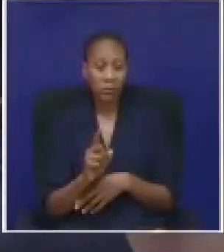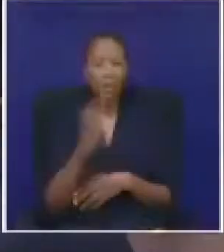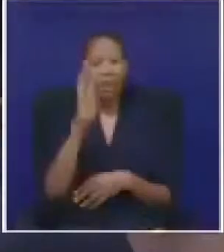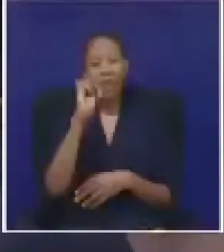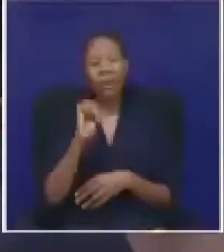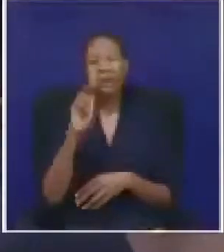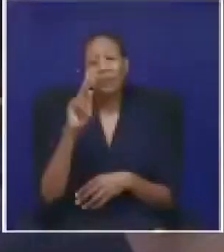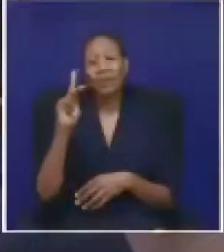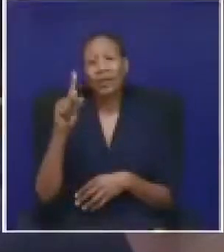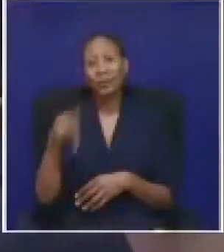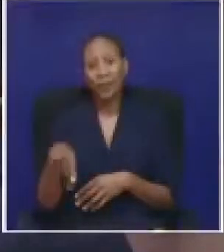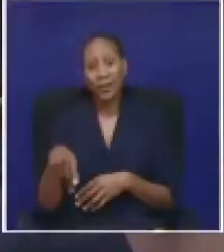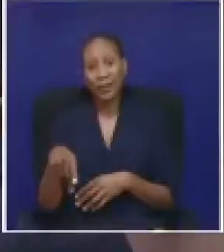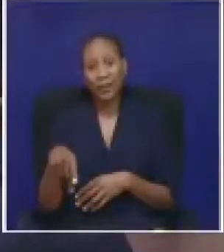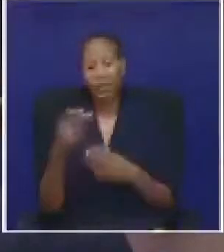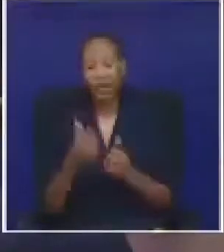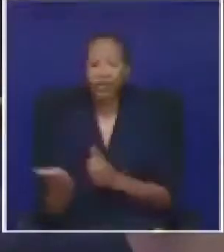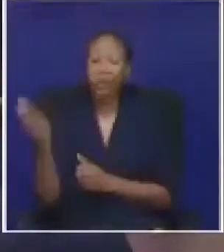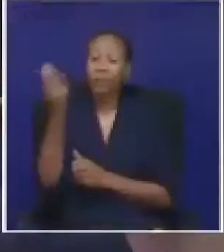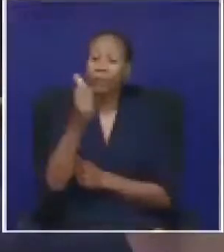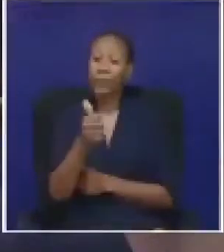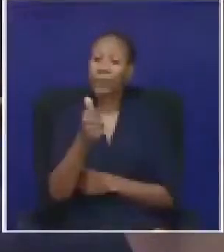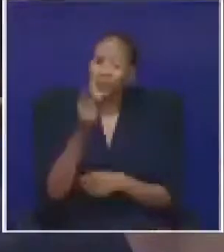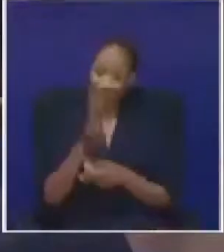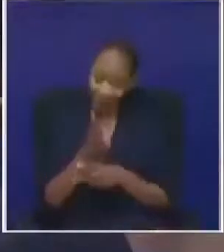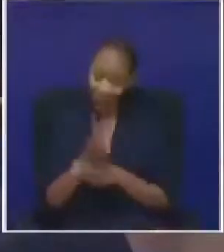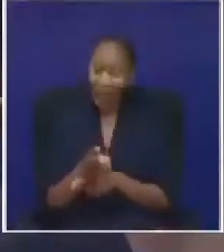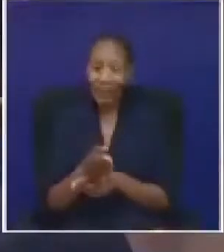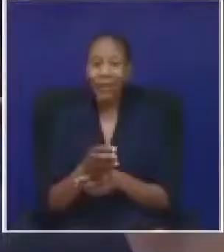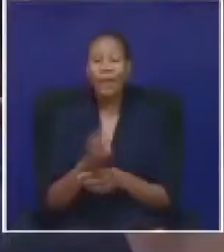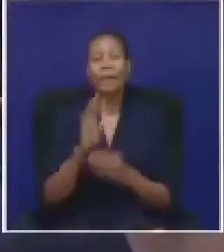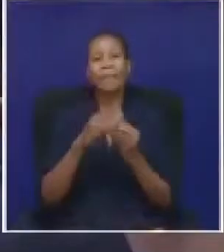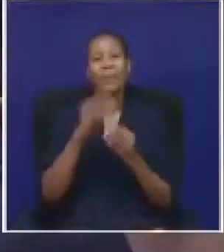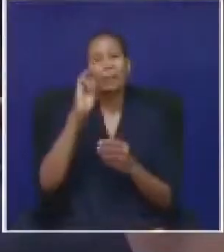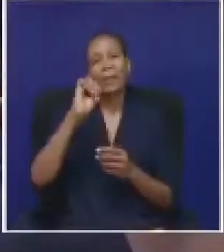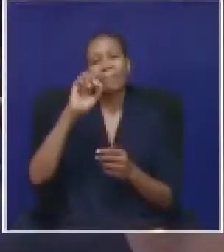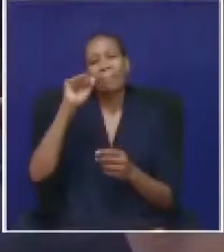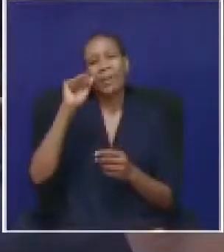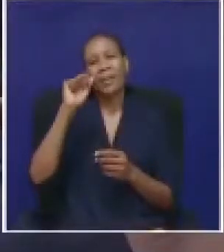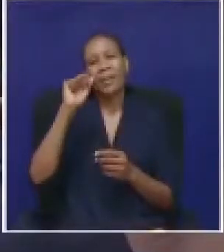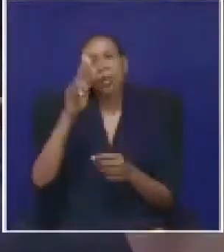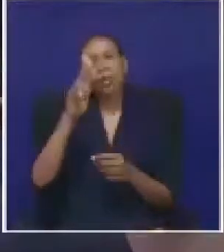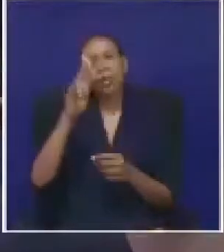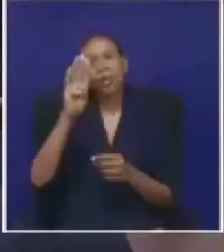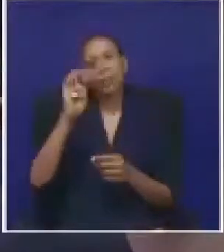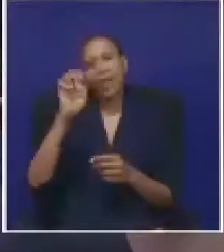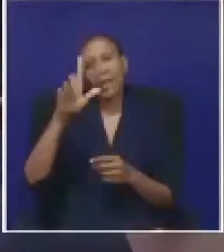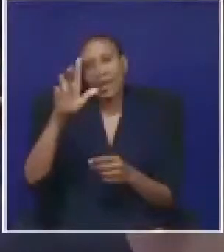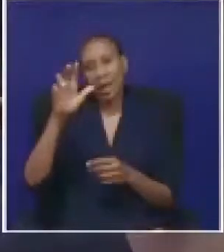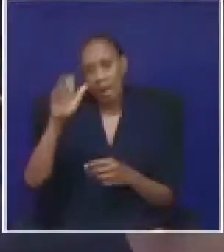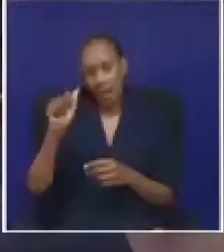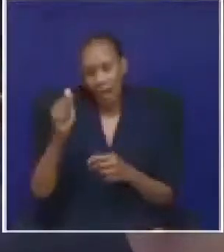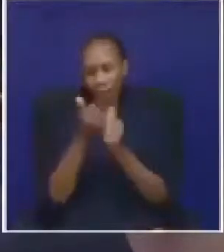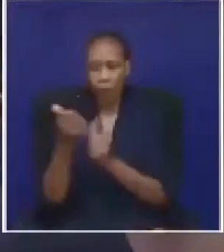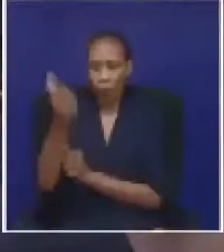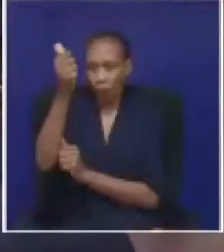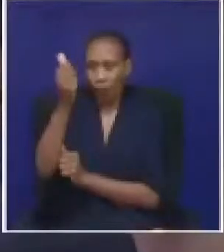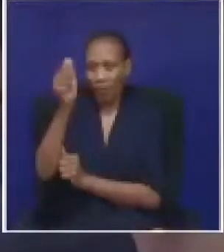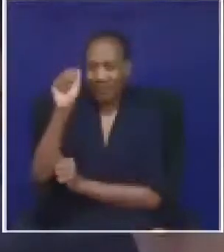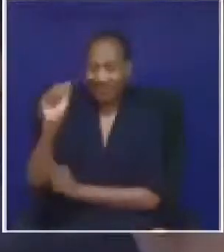MK party have reinstated Honorable Makubela as the chief whip of the